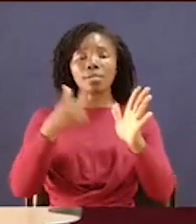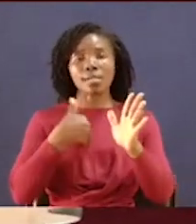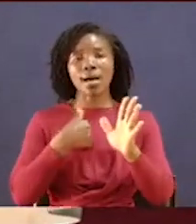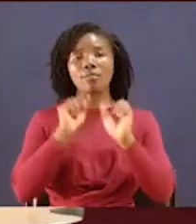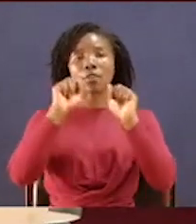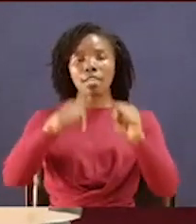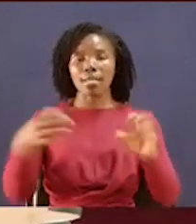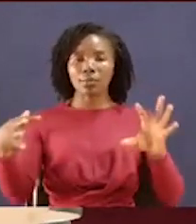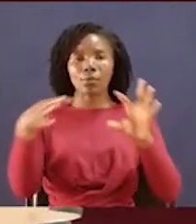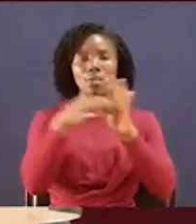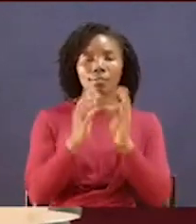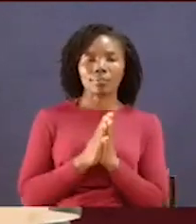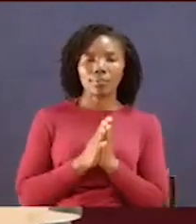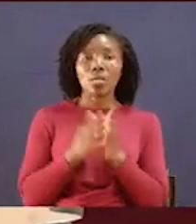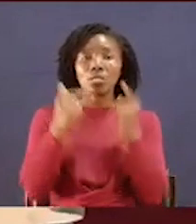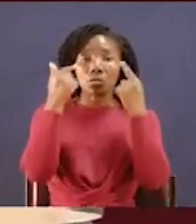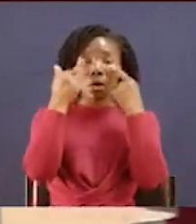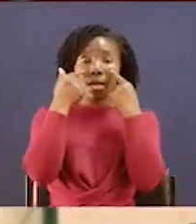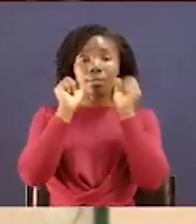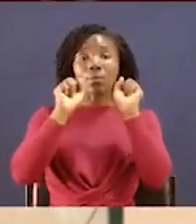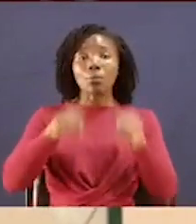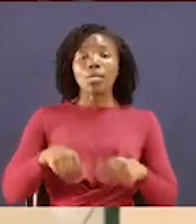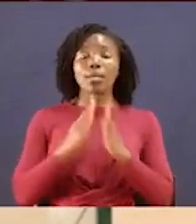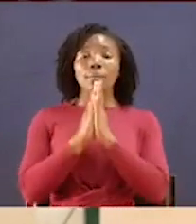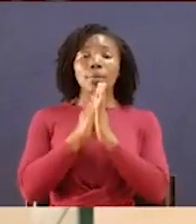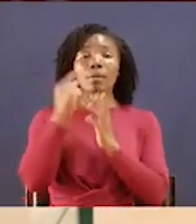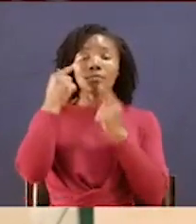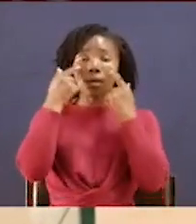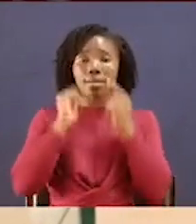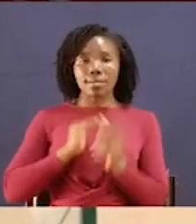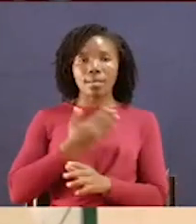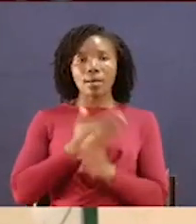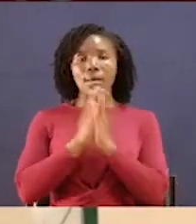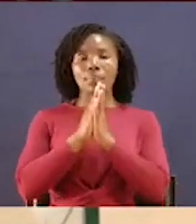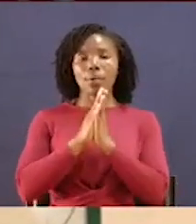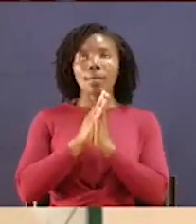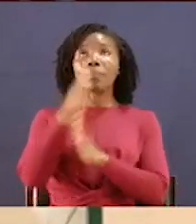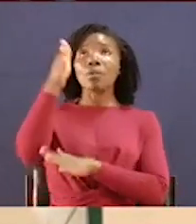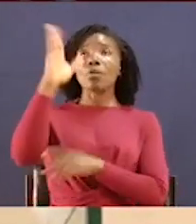actually there. So eyes, we can pray for our eyes and say, God, open my eyes.